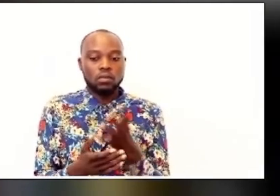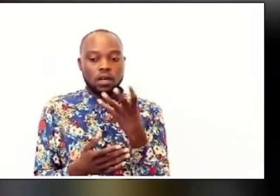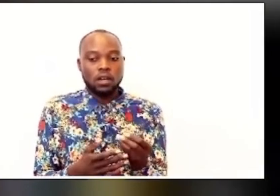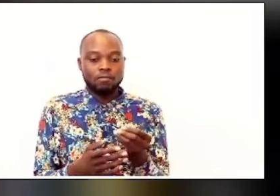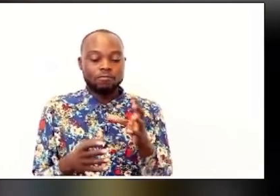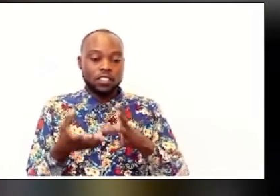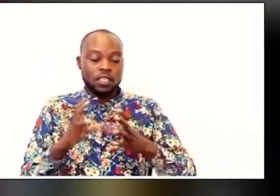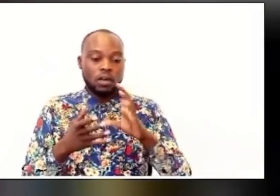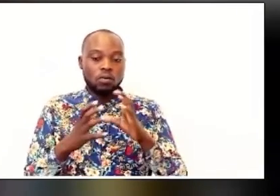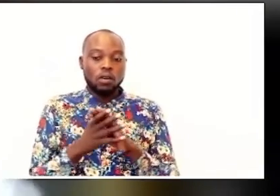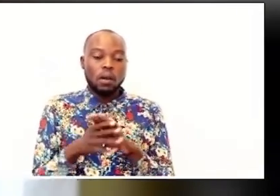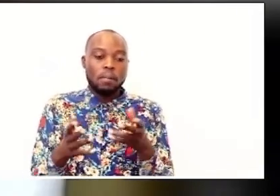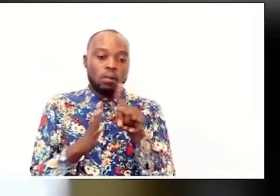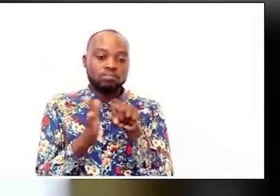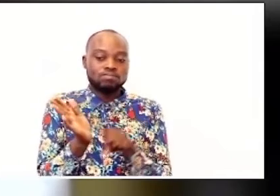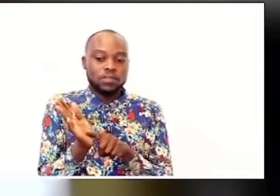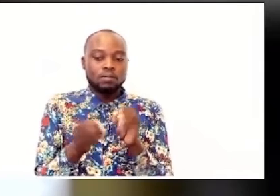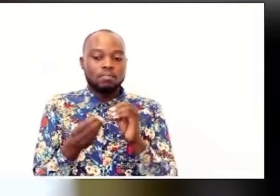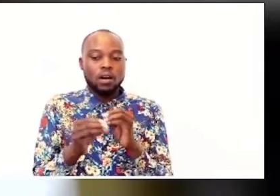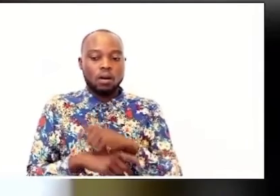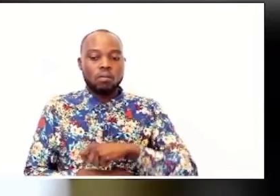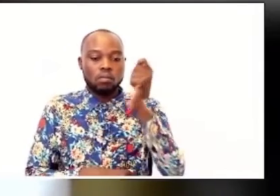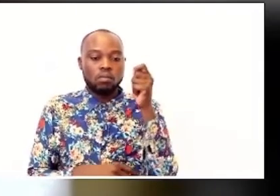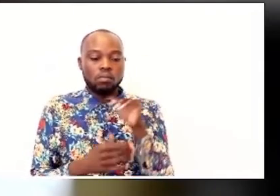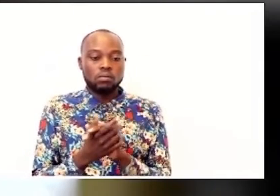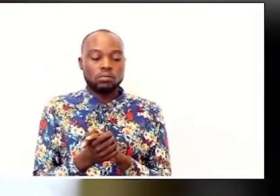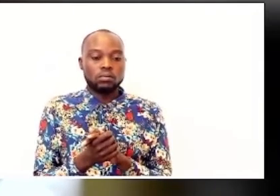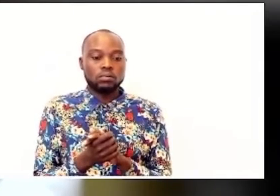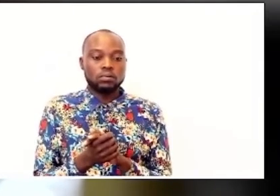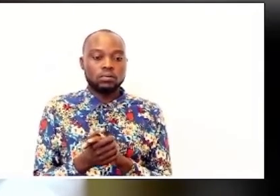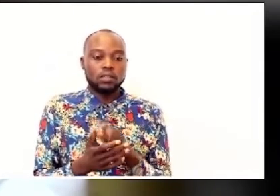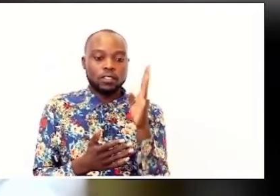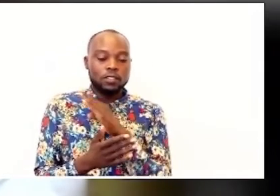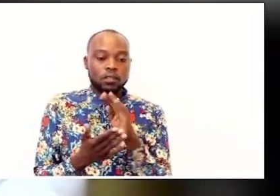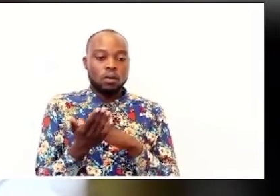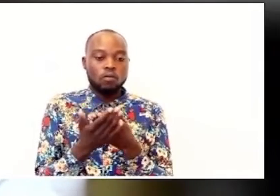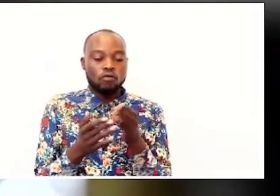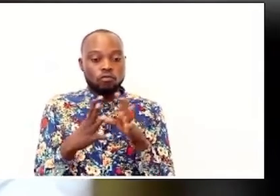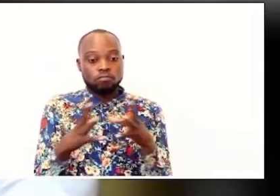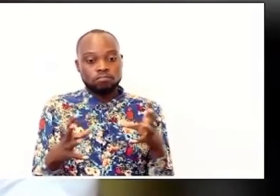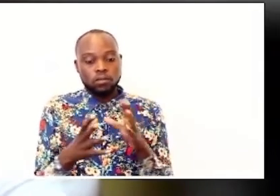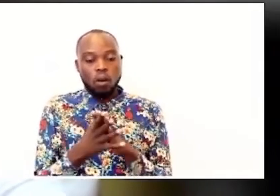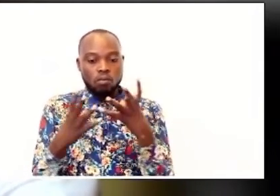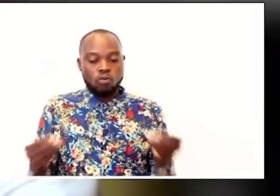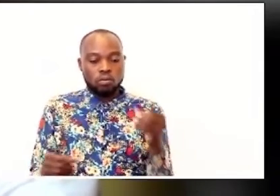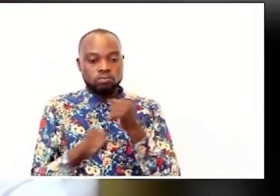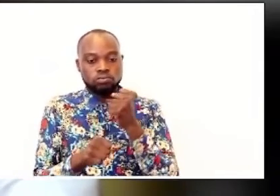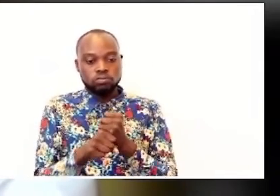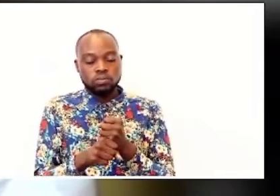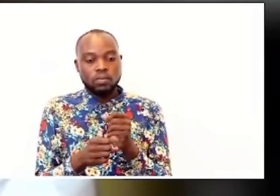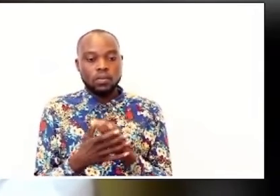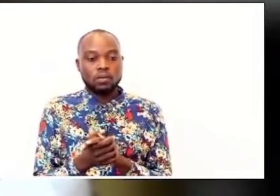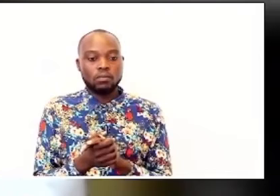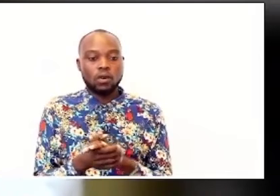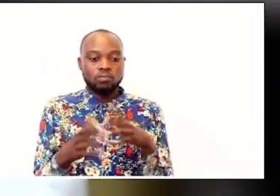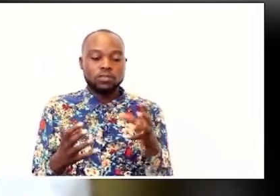where policies promote foreign direct investment, effectively end up increasing import of fuel, and particularly fossil fuel, so that